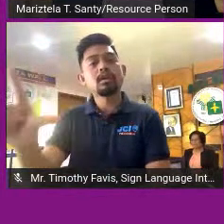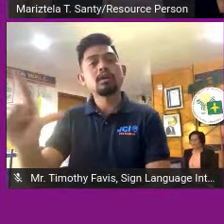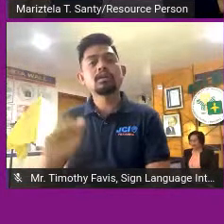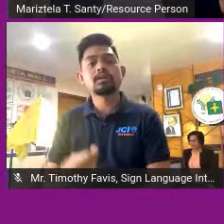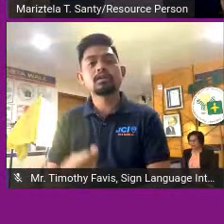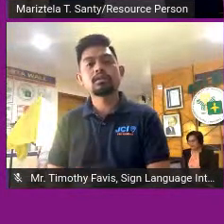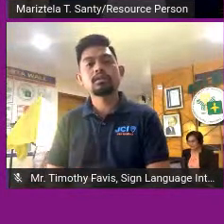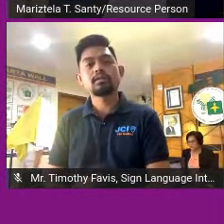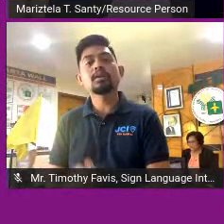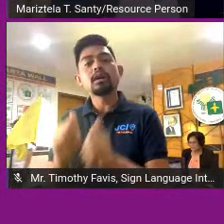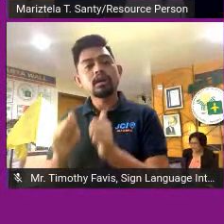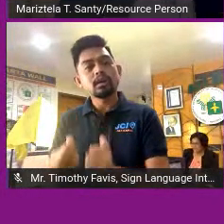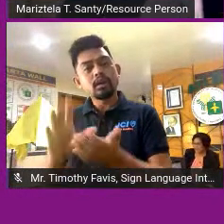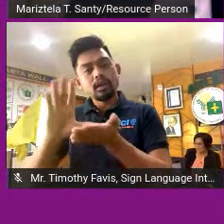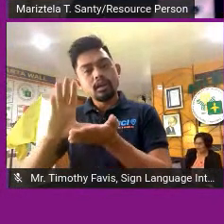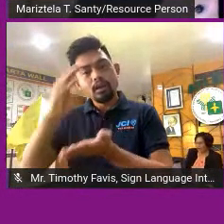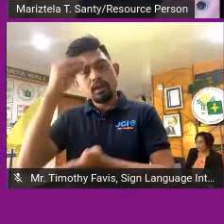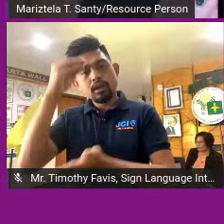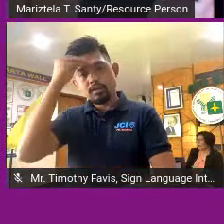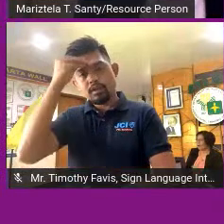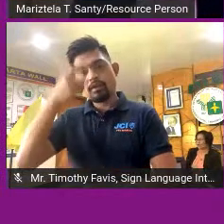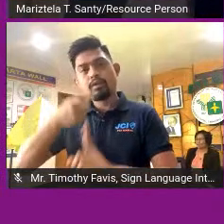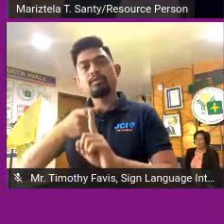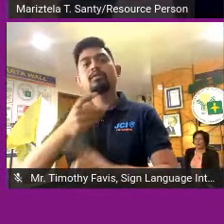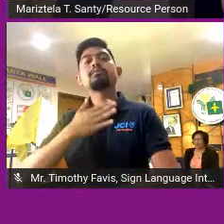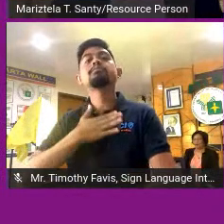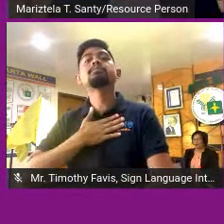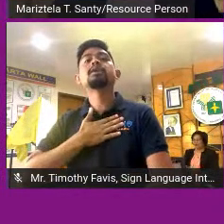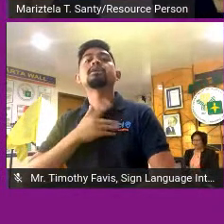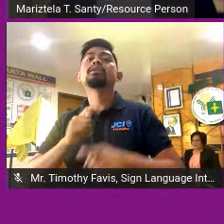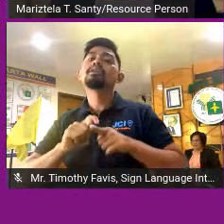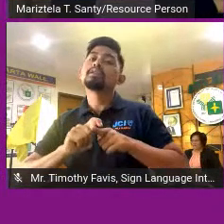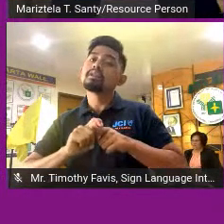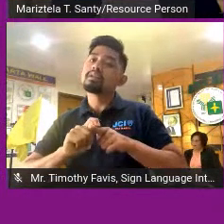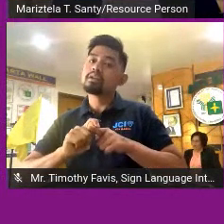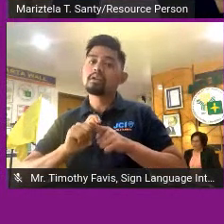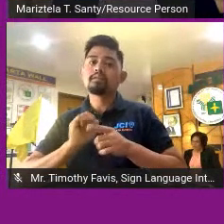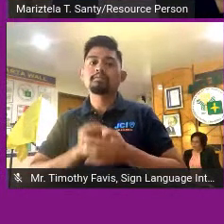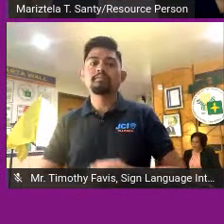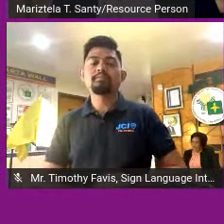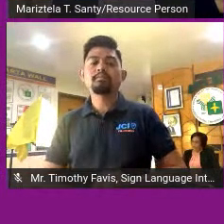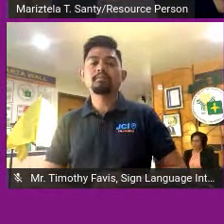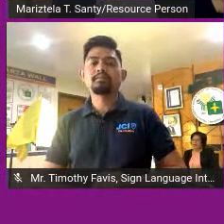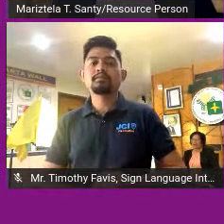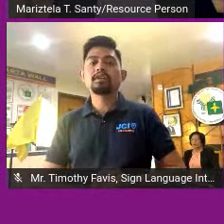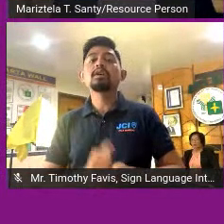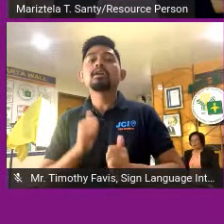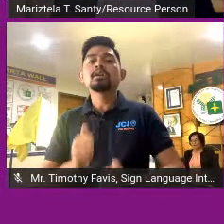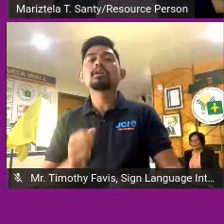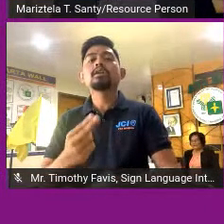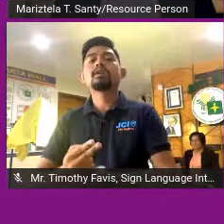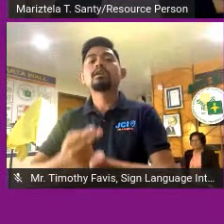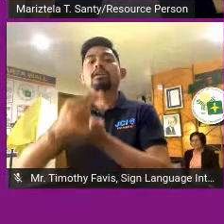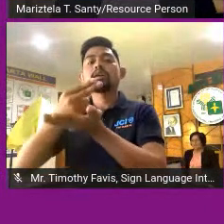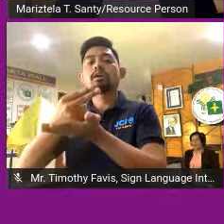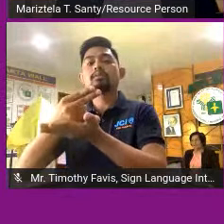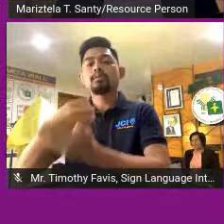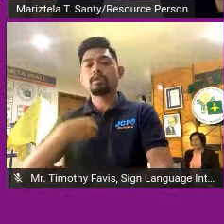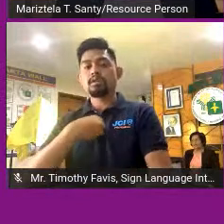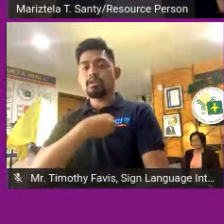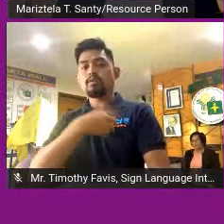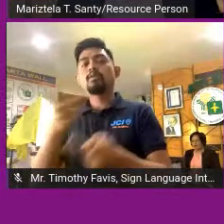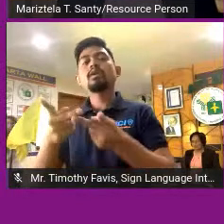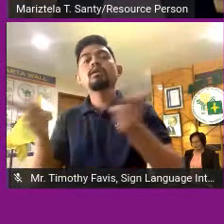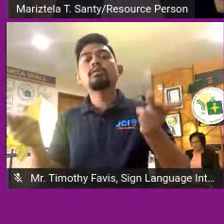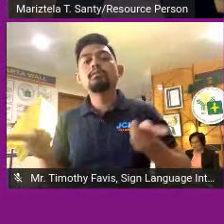take something out of this training in order to help our NGOs, our workplace, and